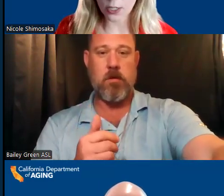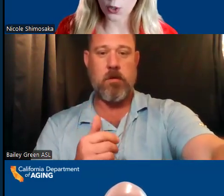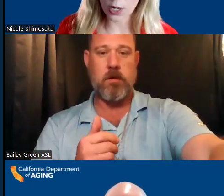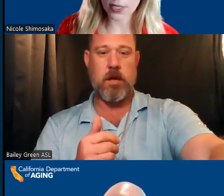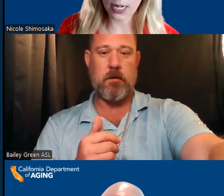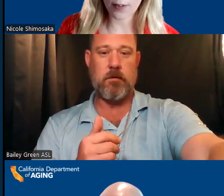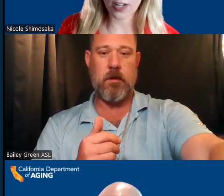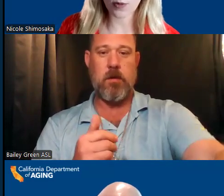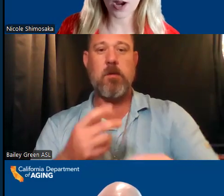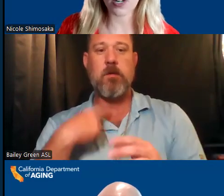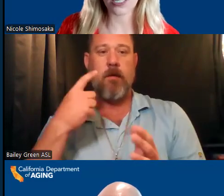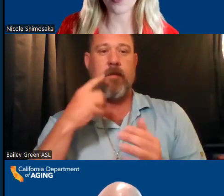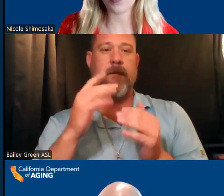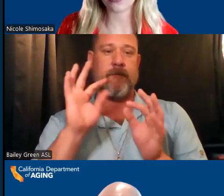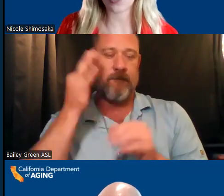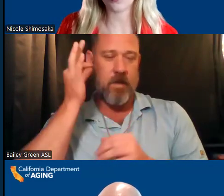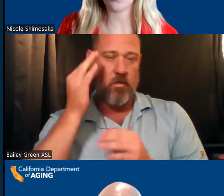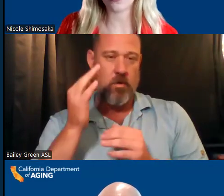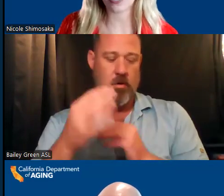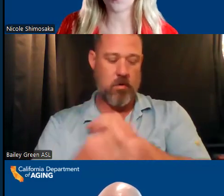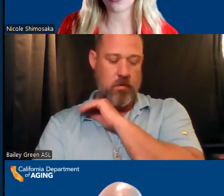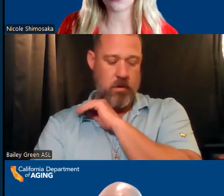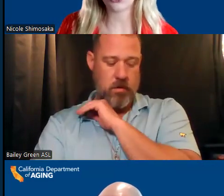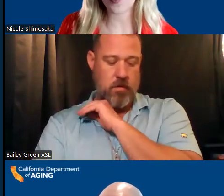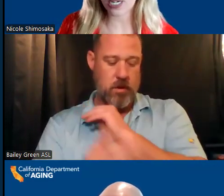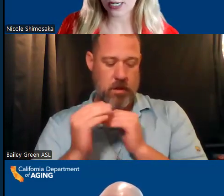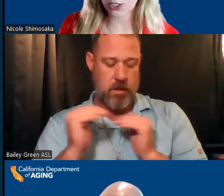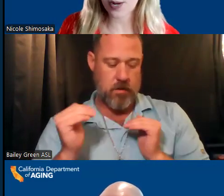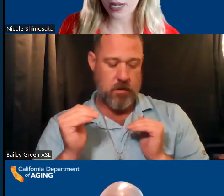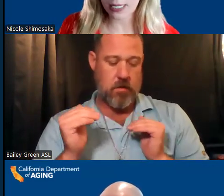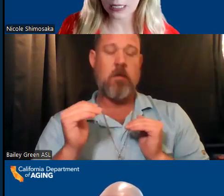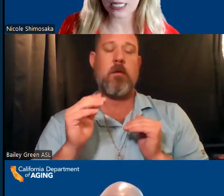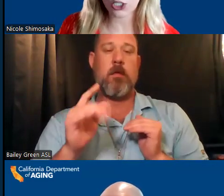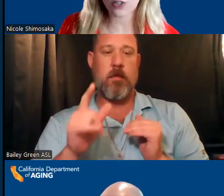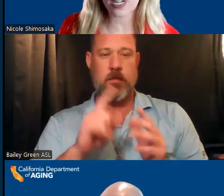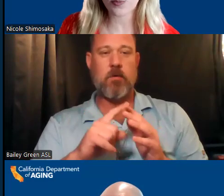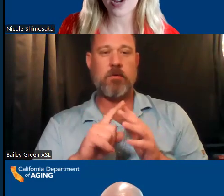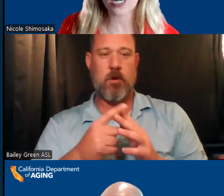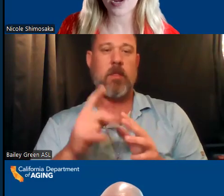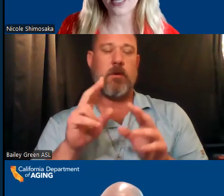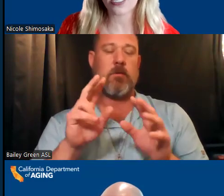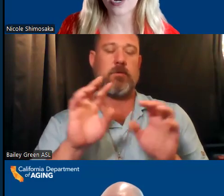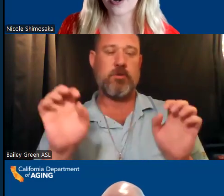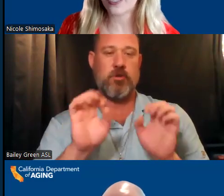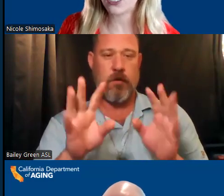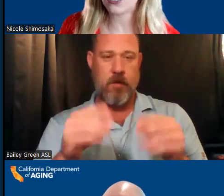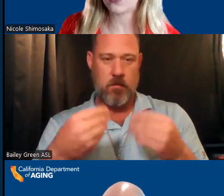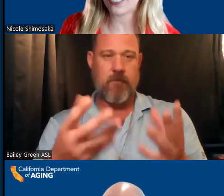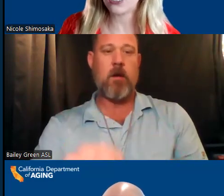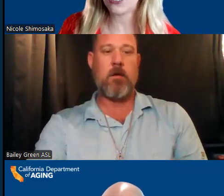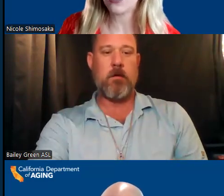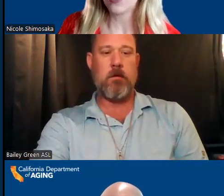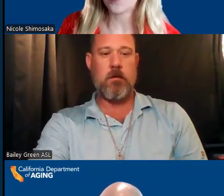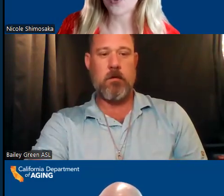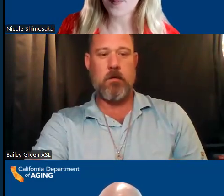the 200% of the federal poverty level because that was one that was championed in the surveys provided by the area agencies on